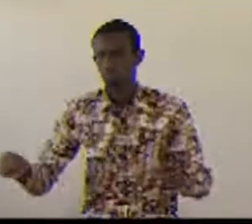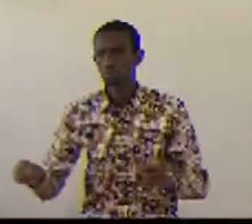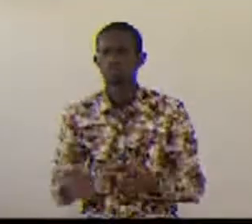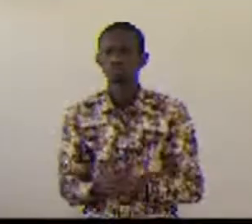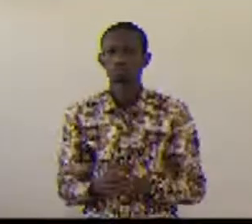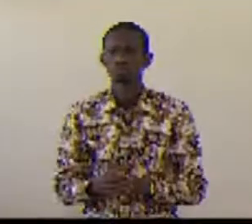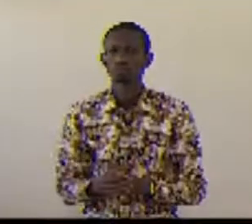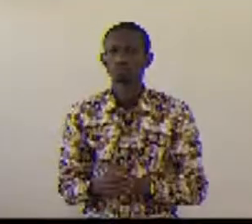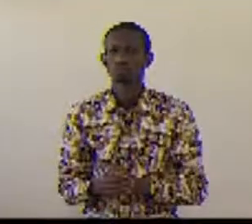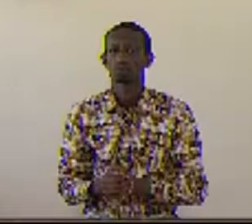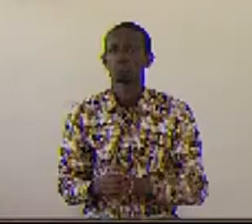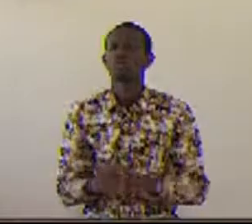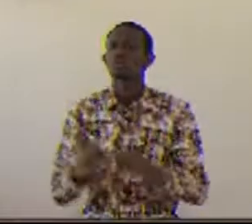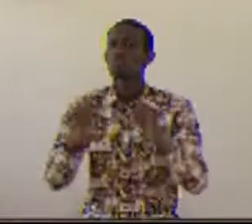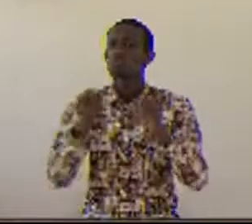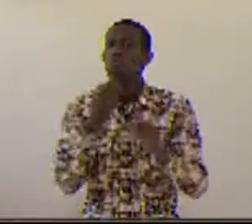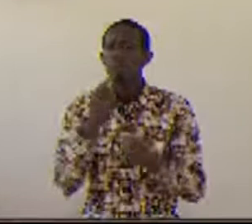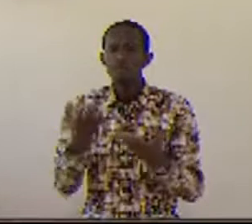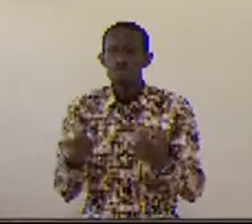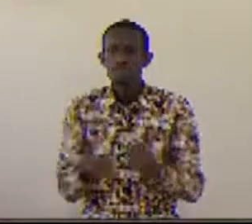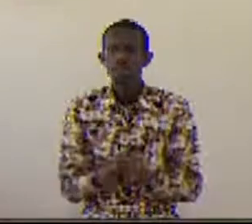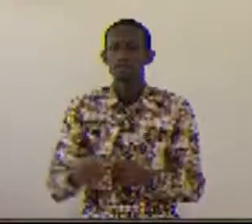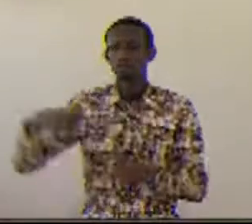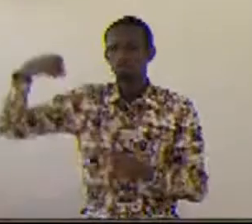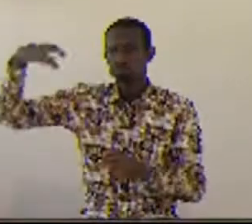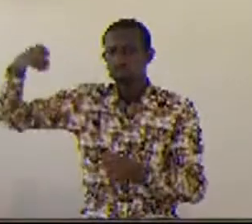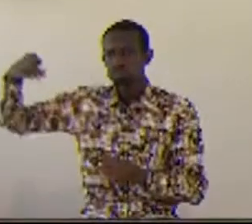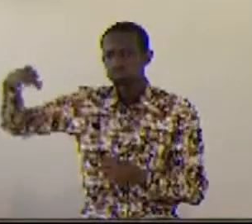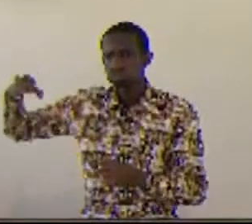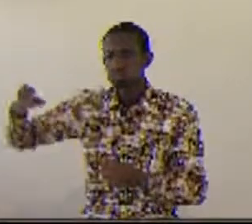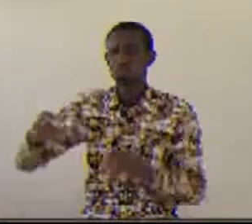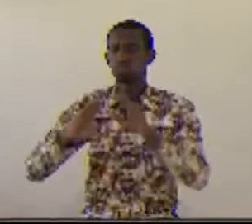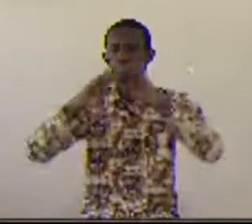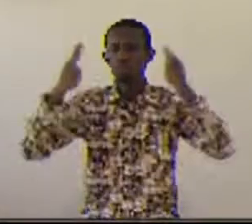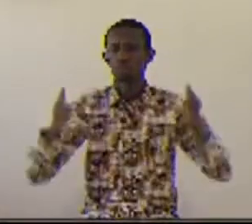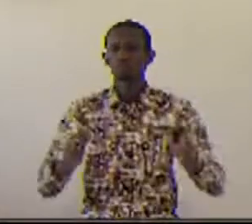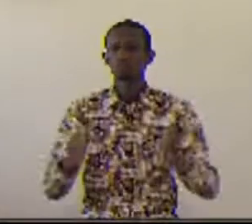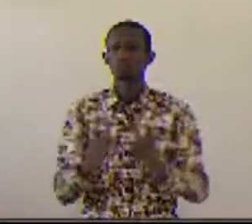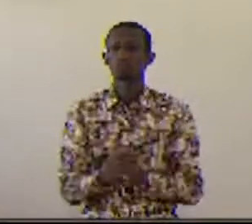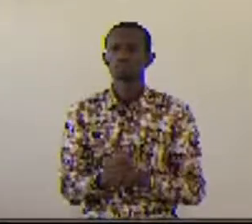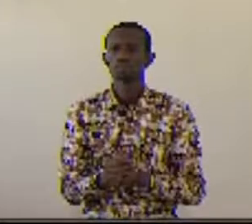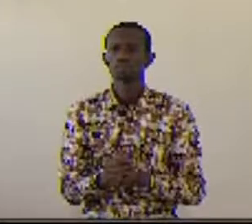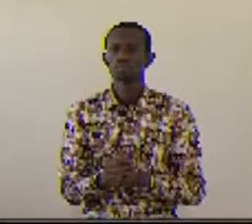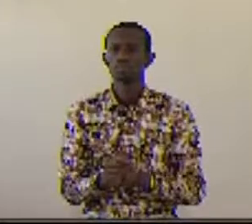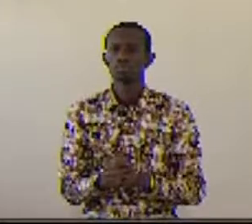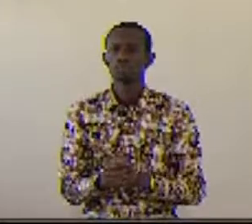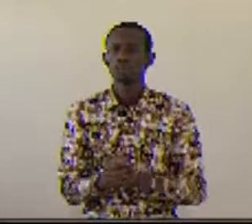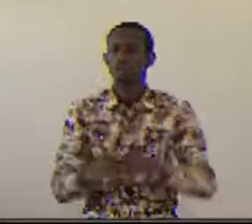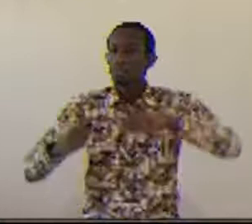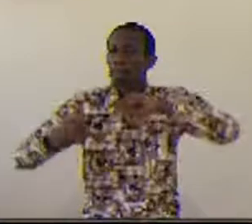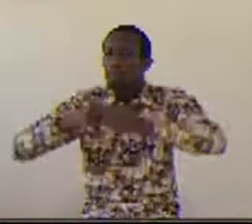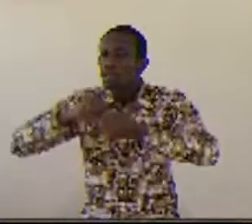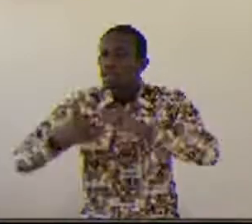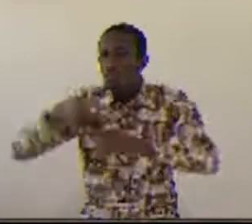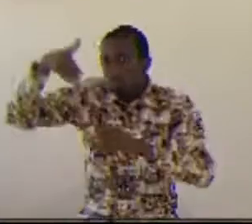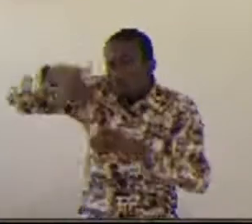the substances need some delocalized electrons. In the solid state, they need delocalized electrons. So metals have